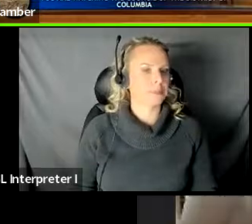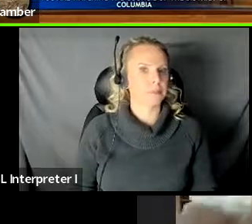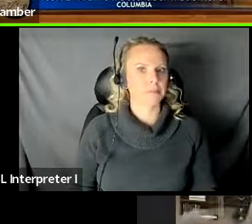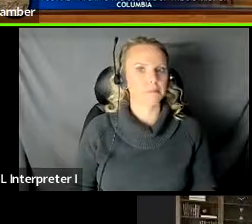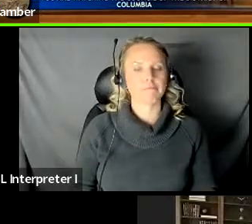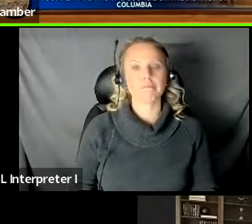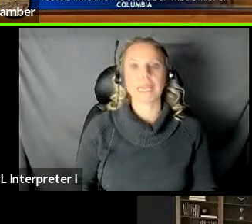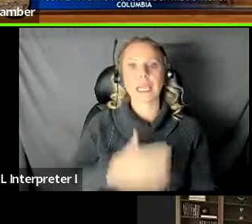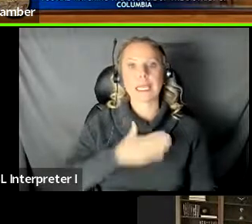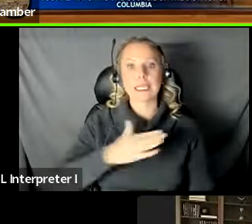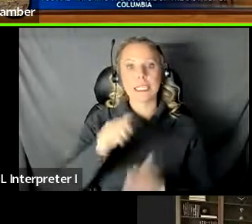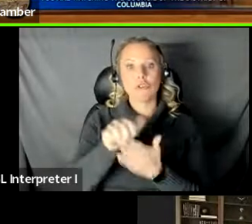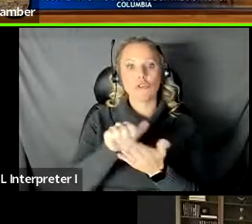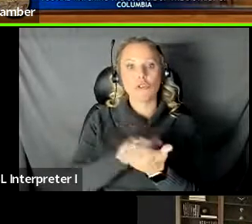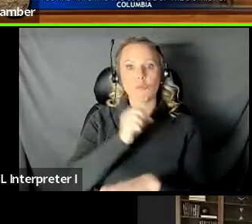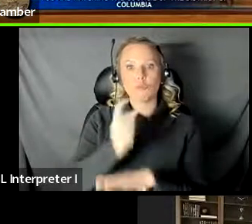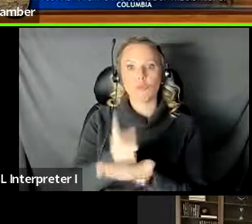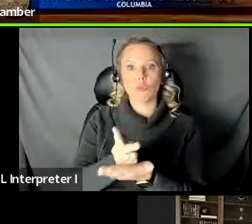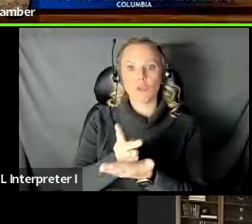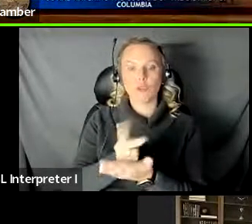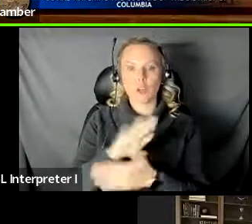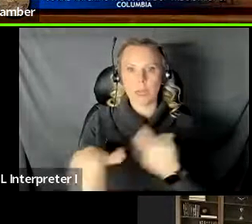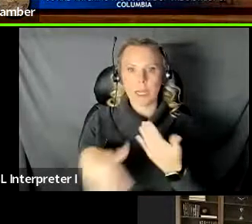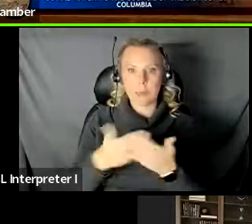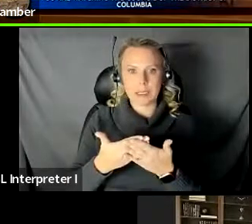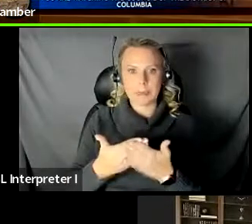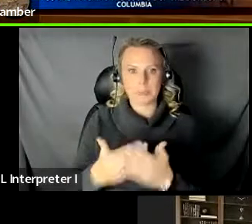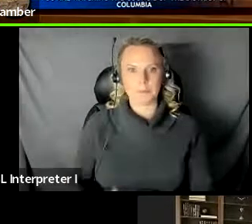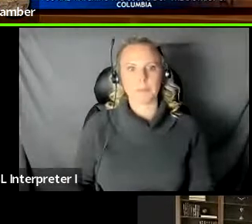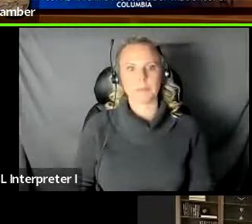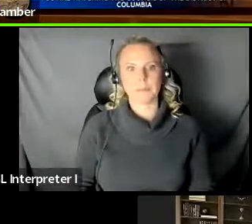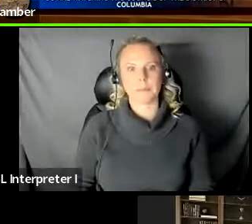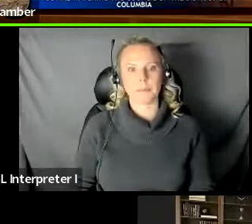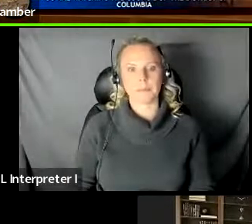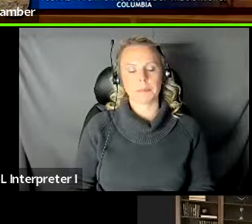The consent agenda is approved unanimously.